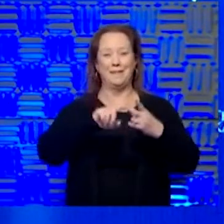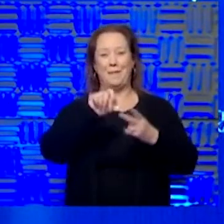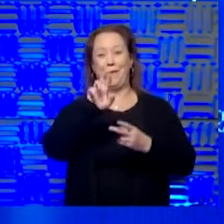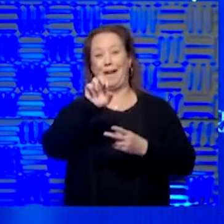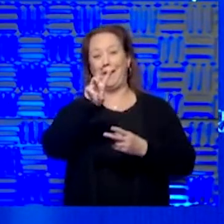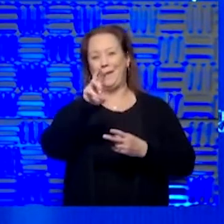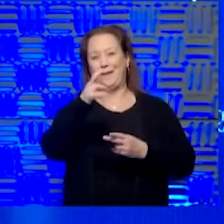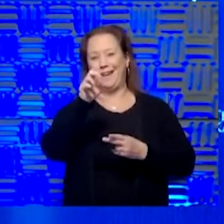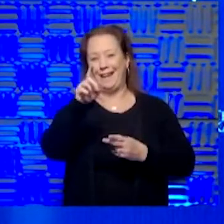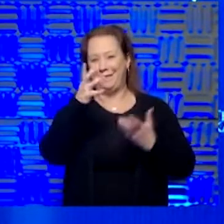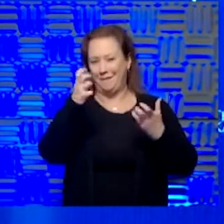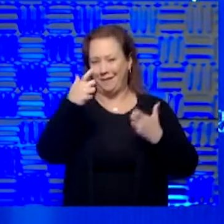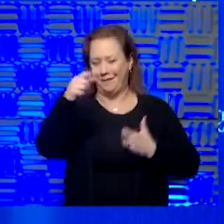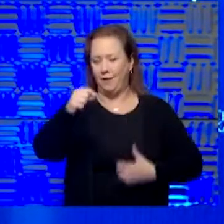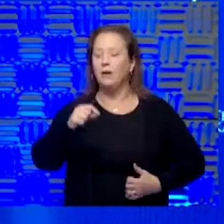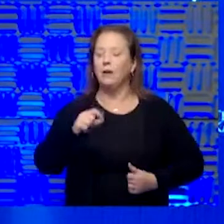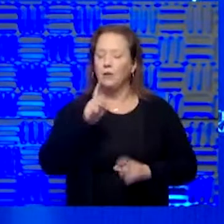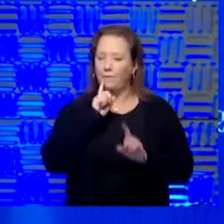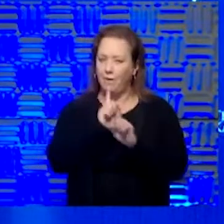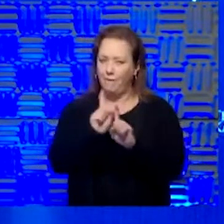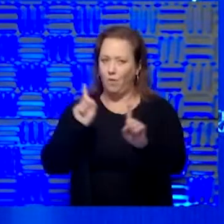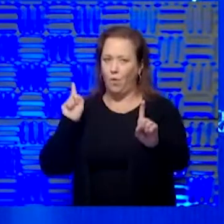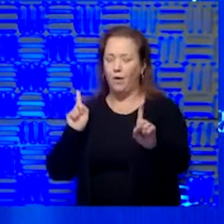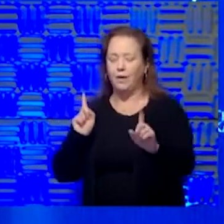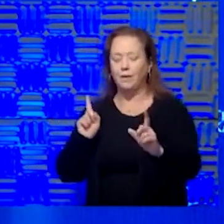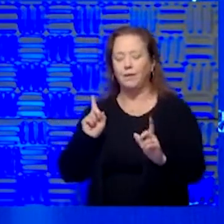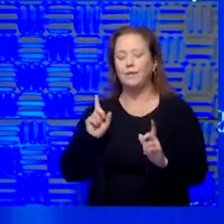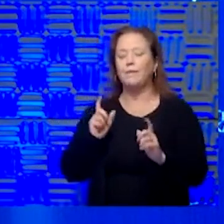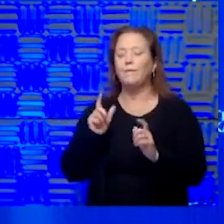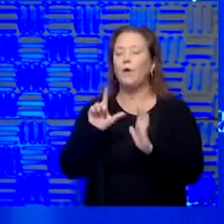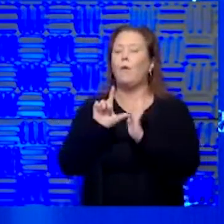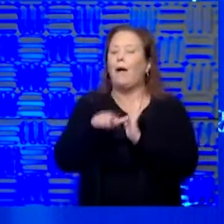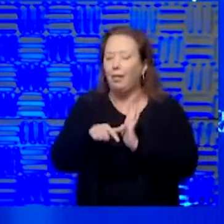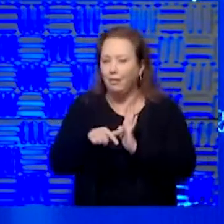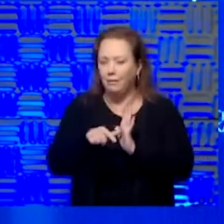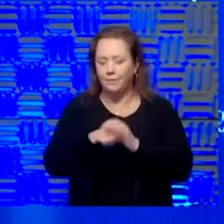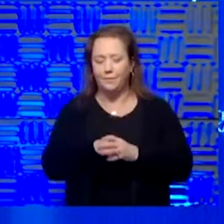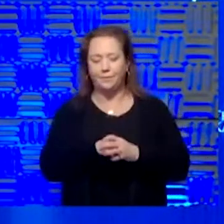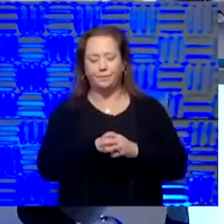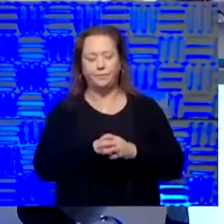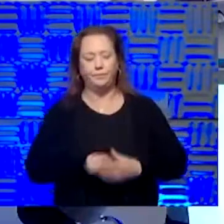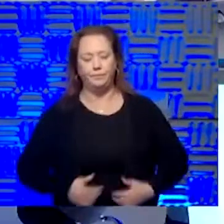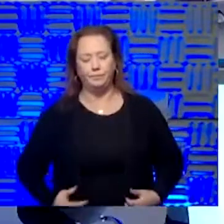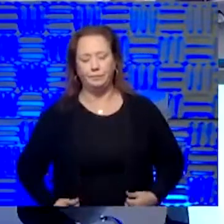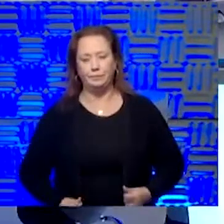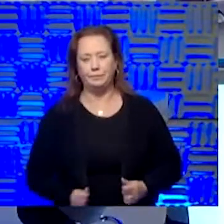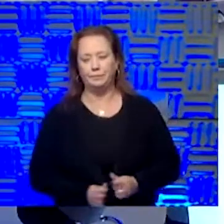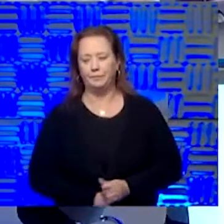or places like that. So, for a while, till we get vaccination. Next question.